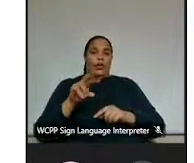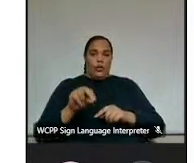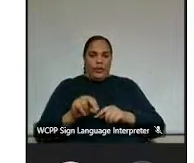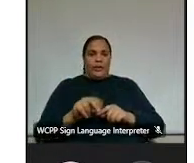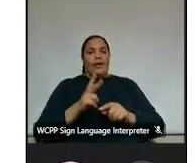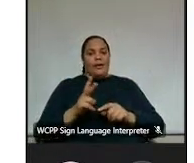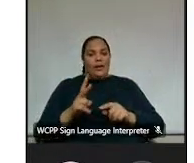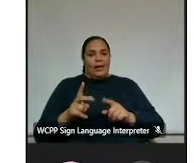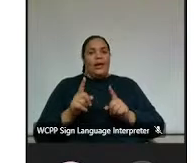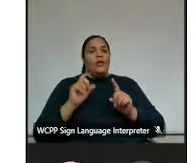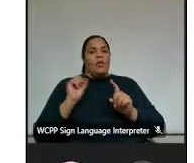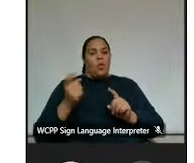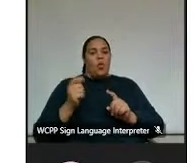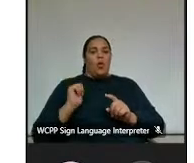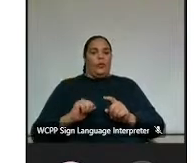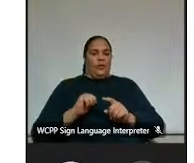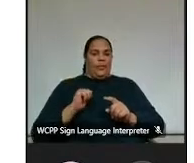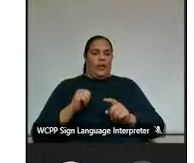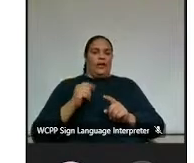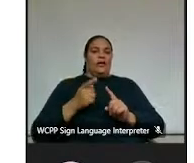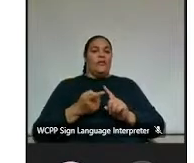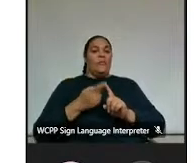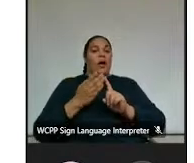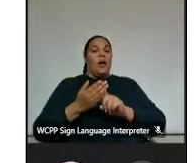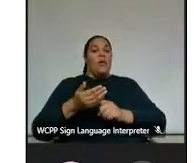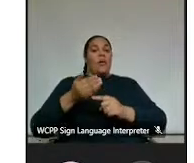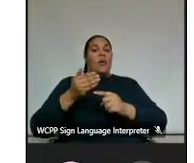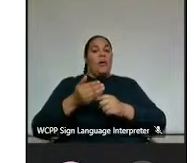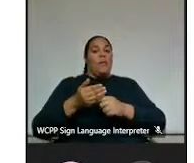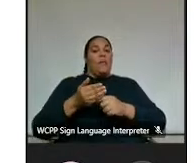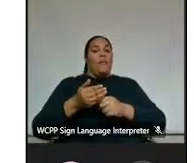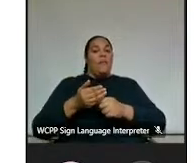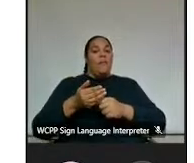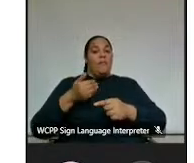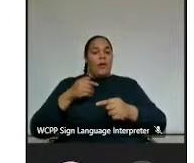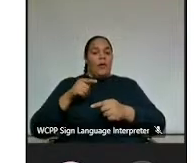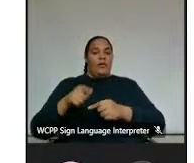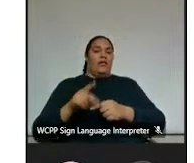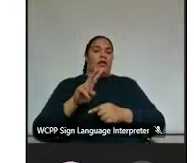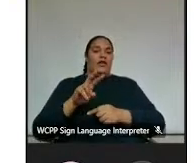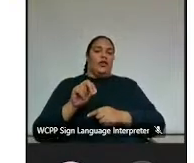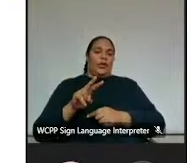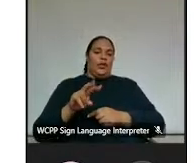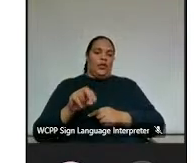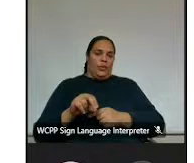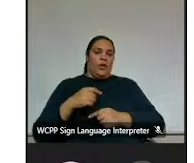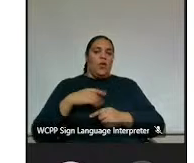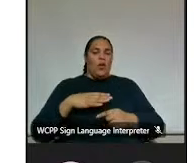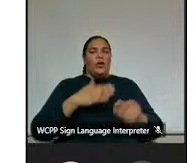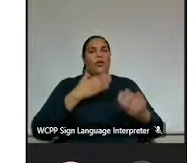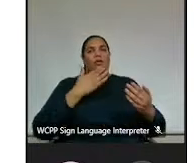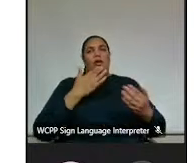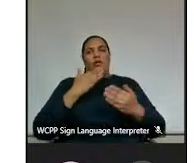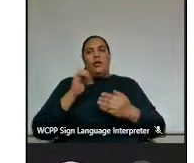again with all municipalities post that in July 2020. And we want to thank those